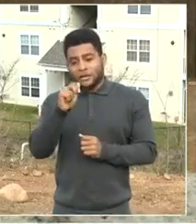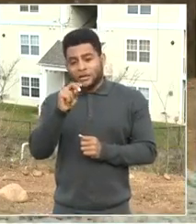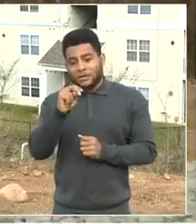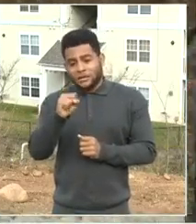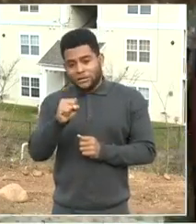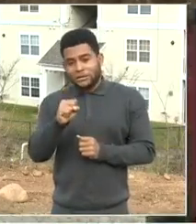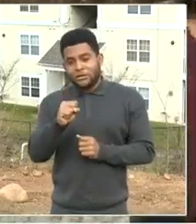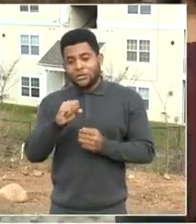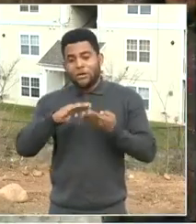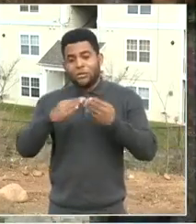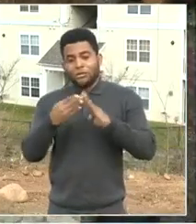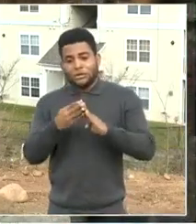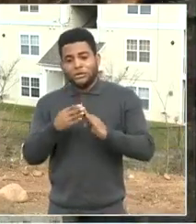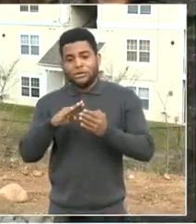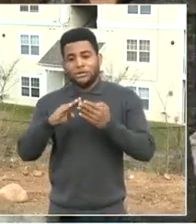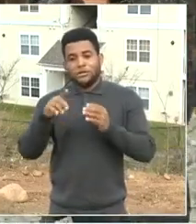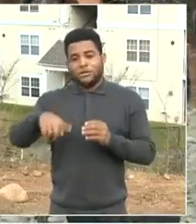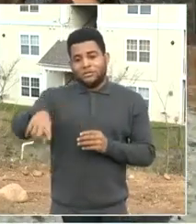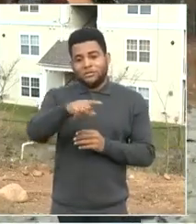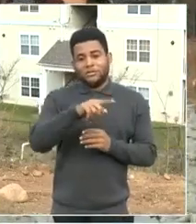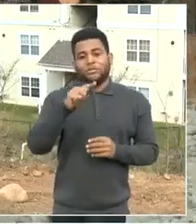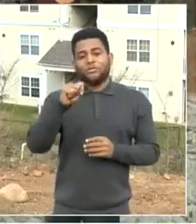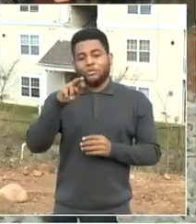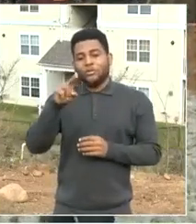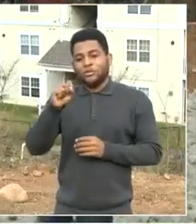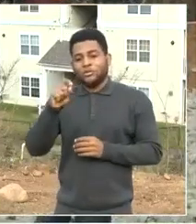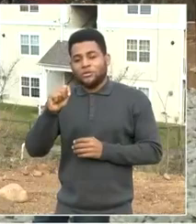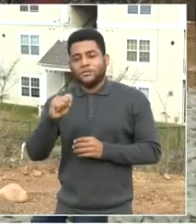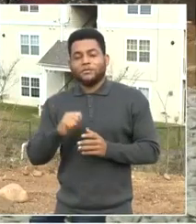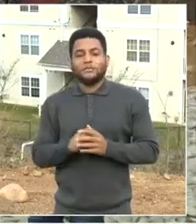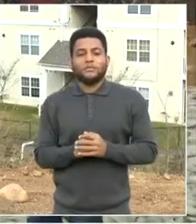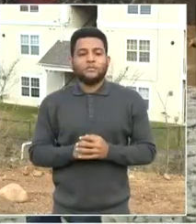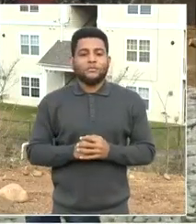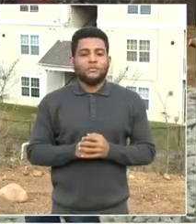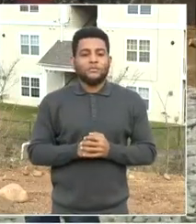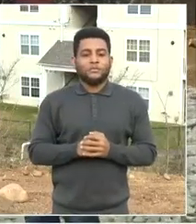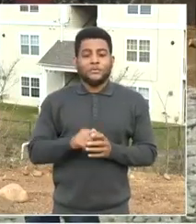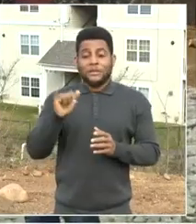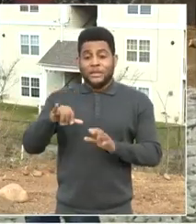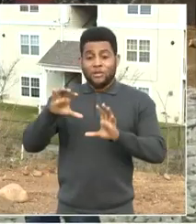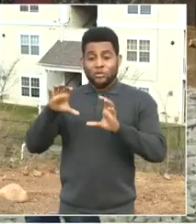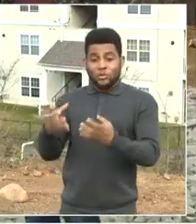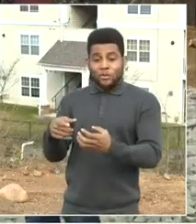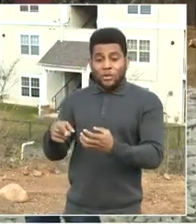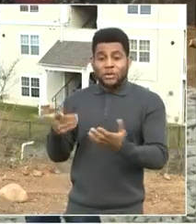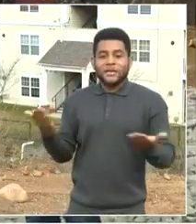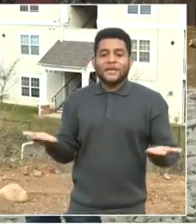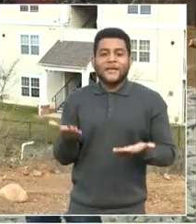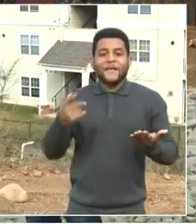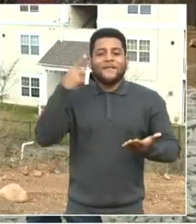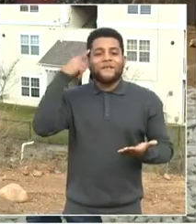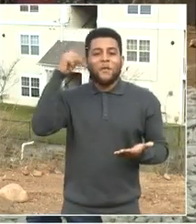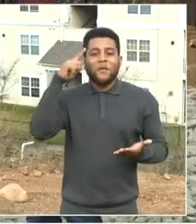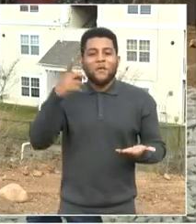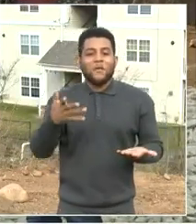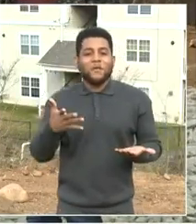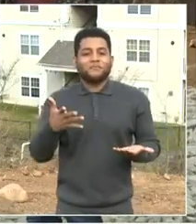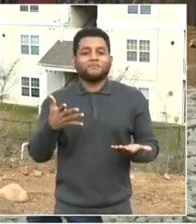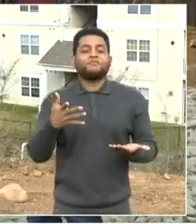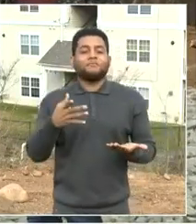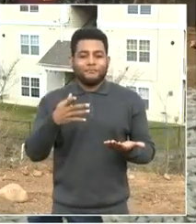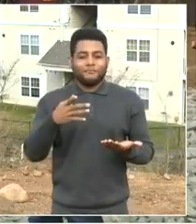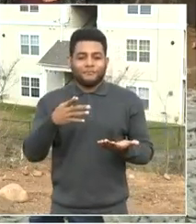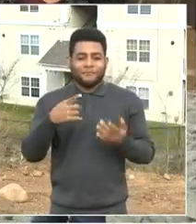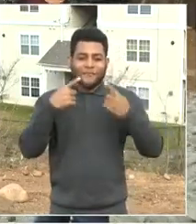Mechi Martinez. Douglas Community Land Trust is thrilled to be here today to formally kick off the pilot ownership program with the